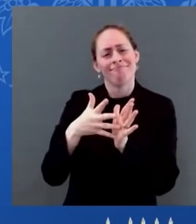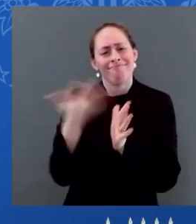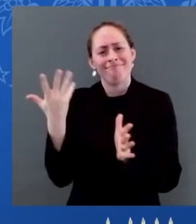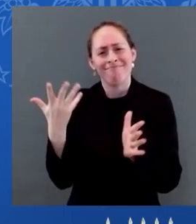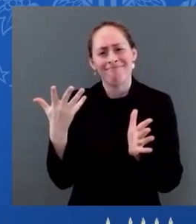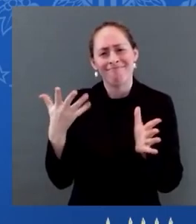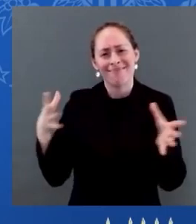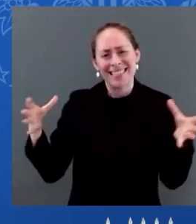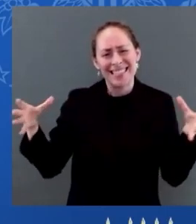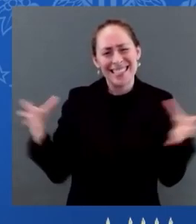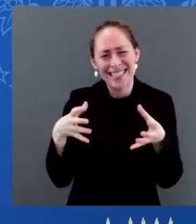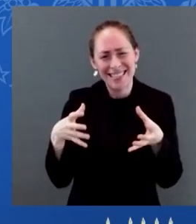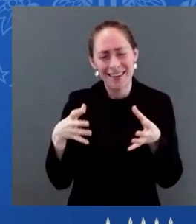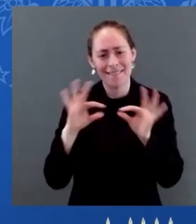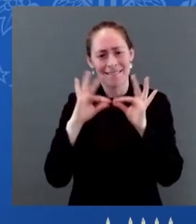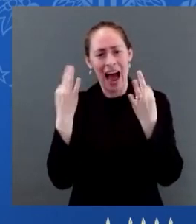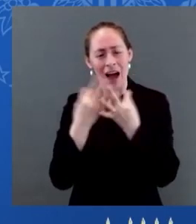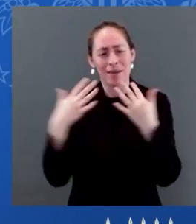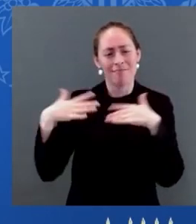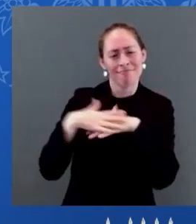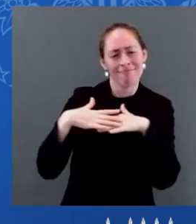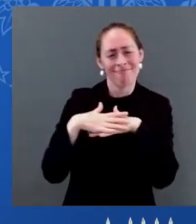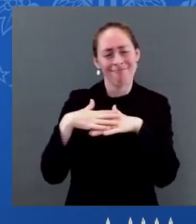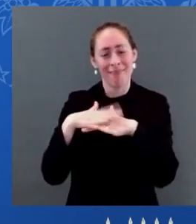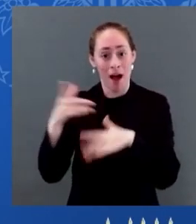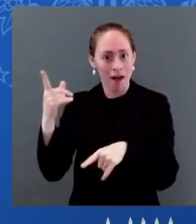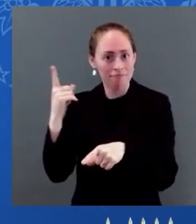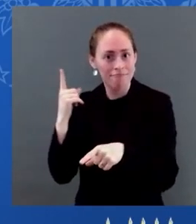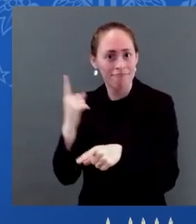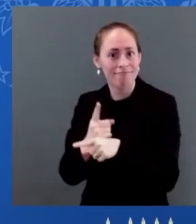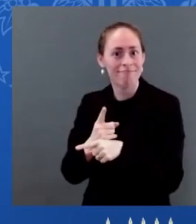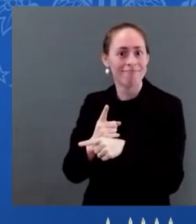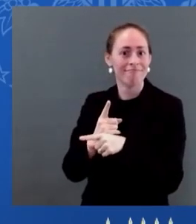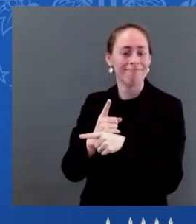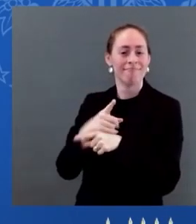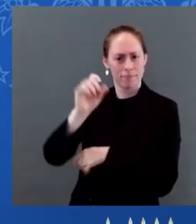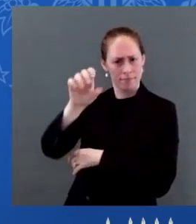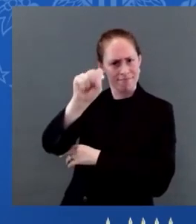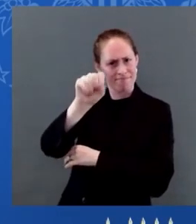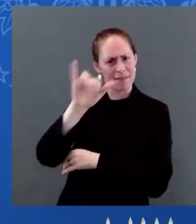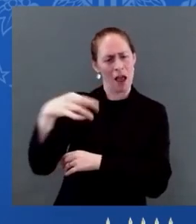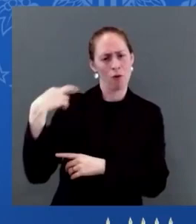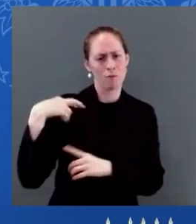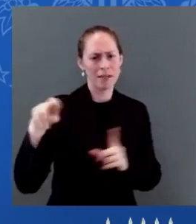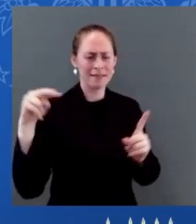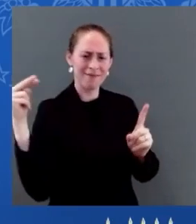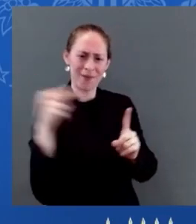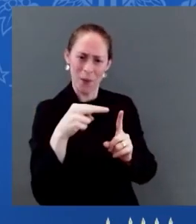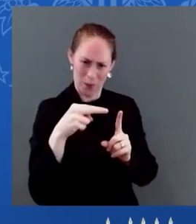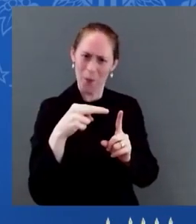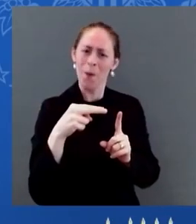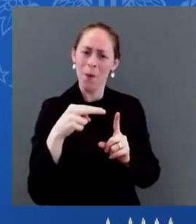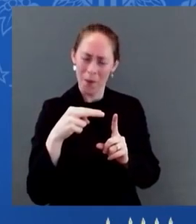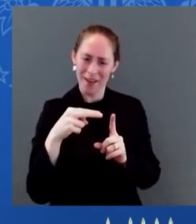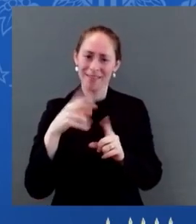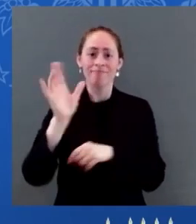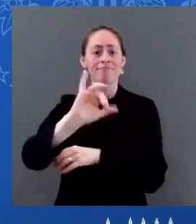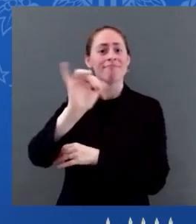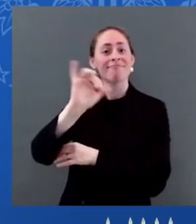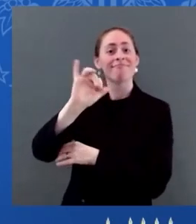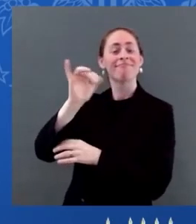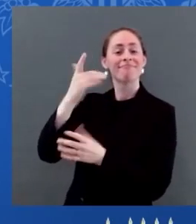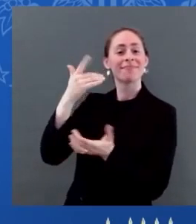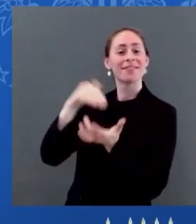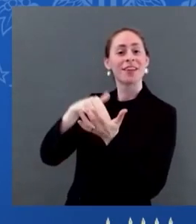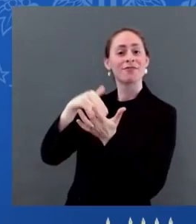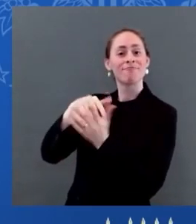opinion merged into one. Look, more seriously, Rabbi has described America